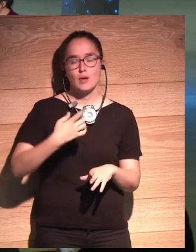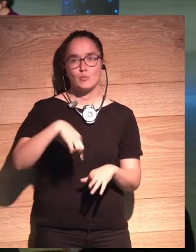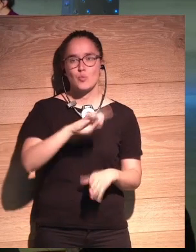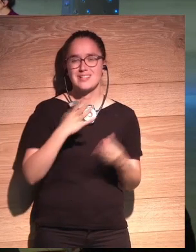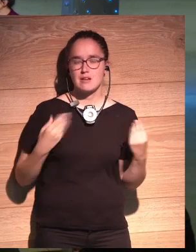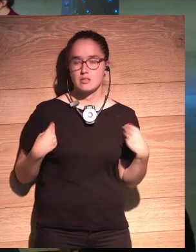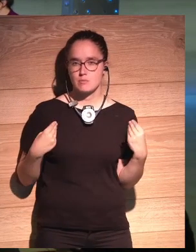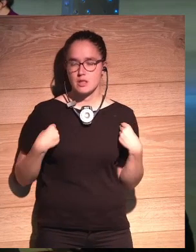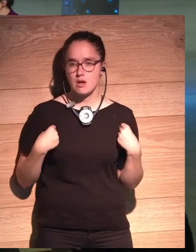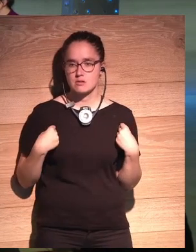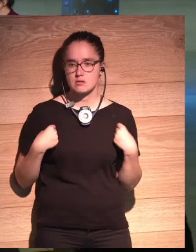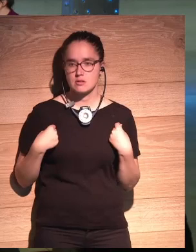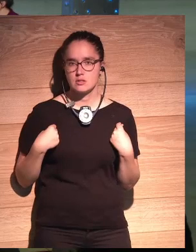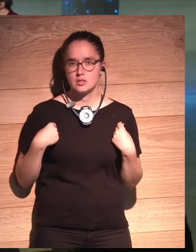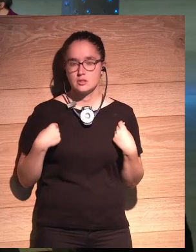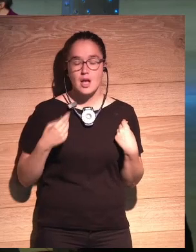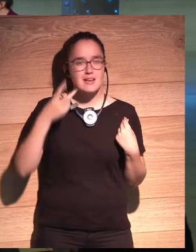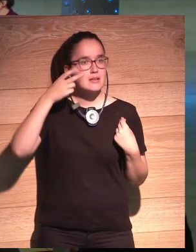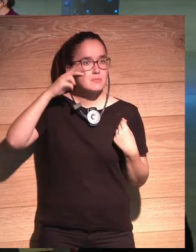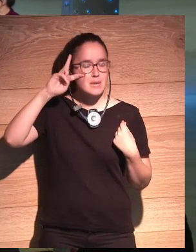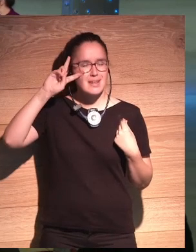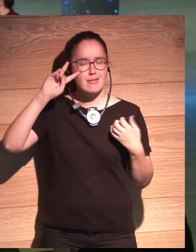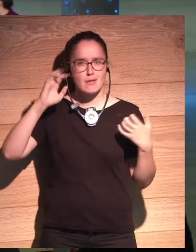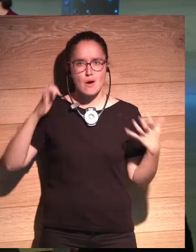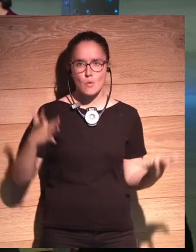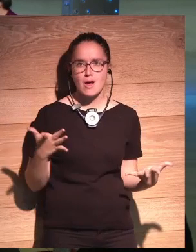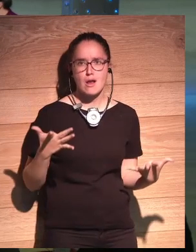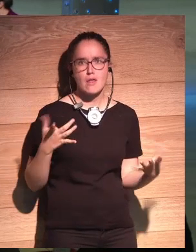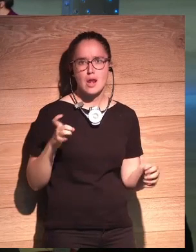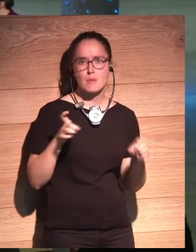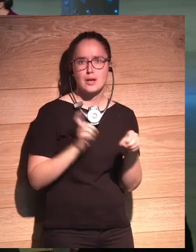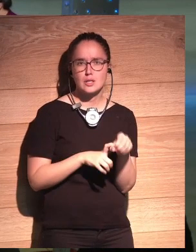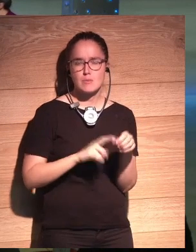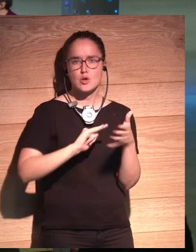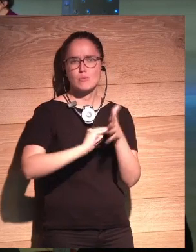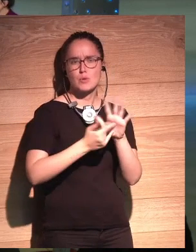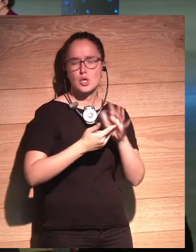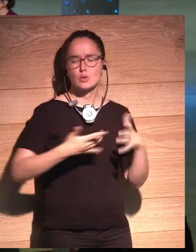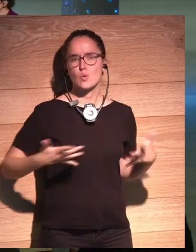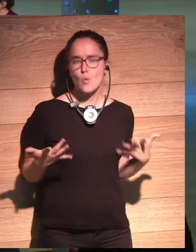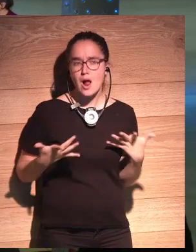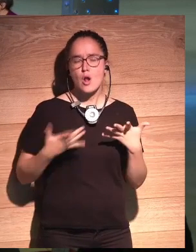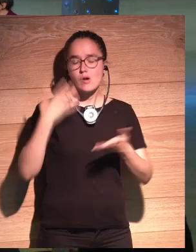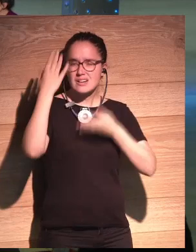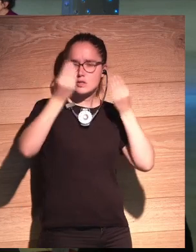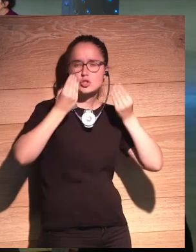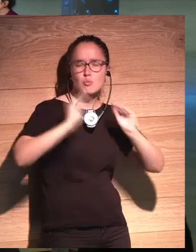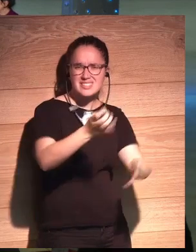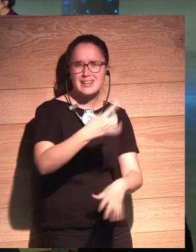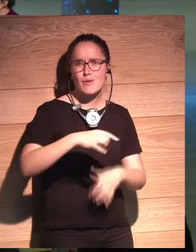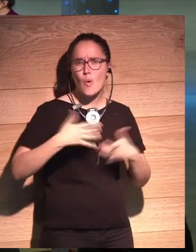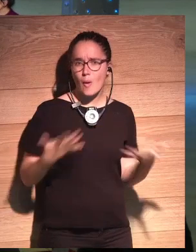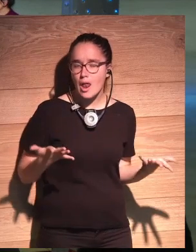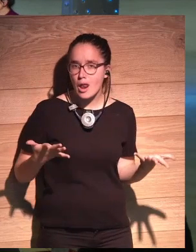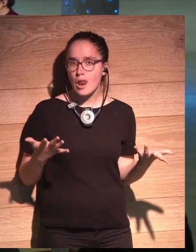And what moment during your lives, during which experience or project